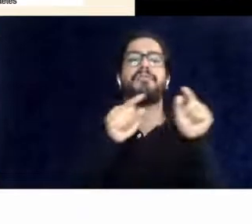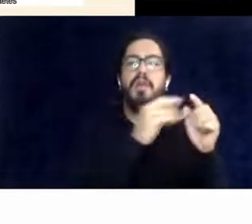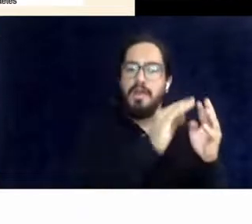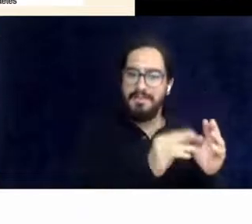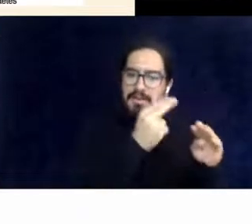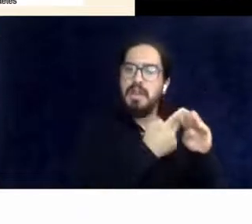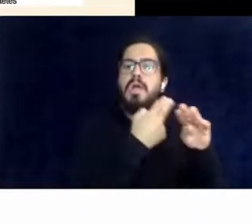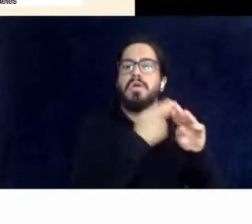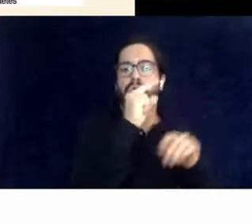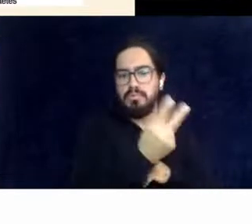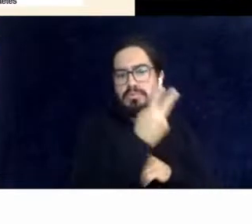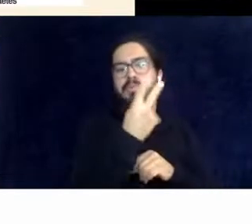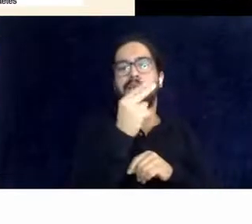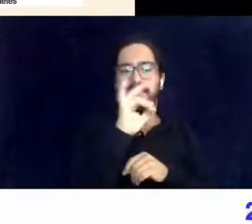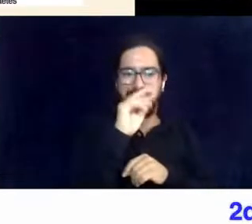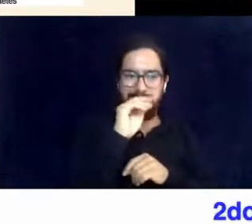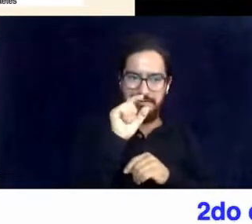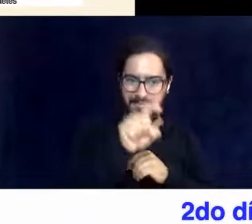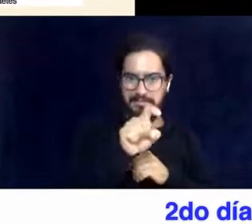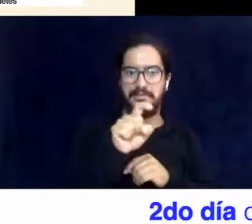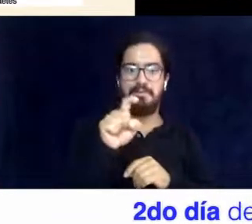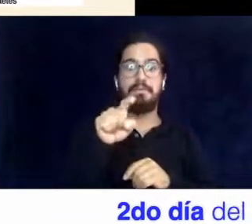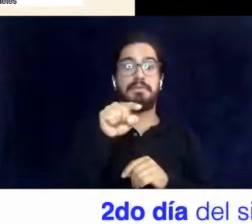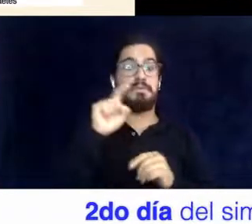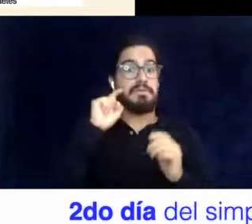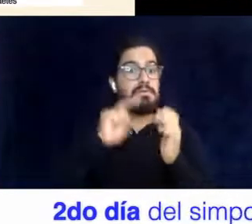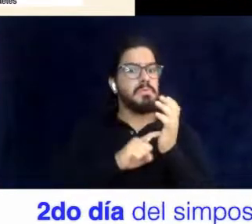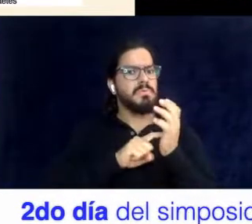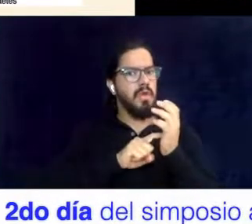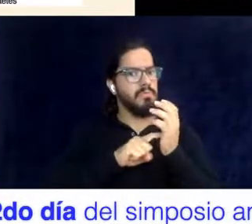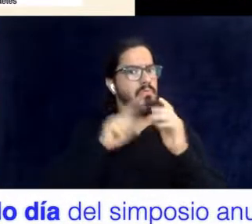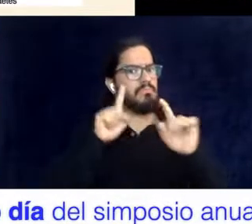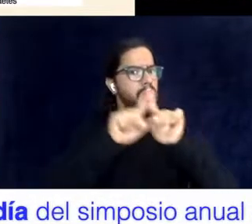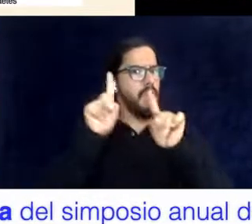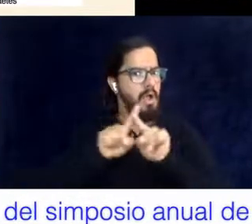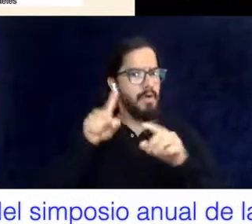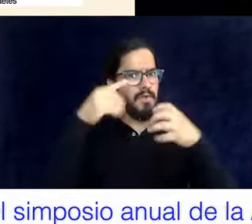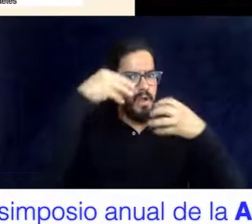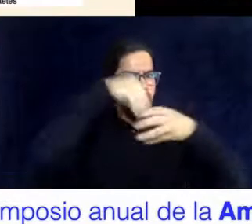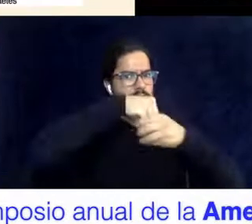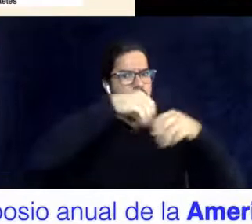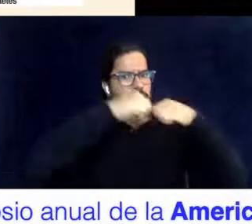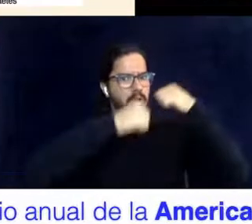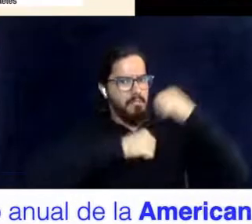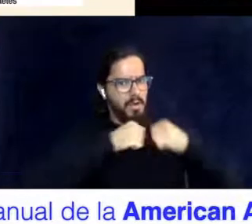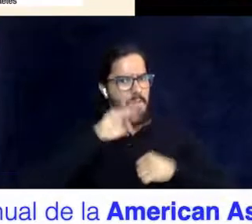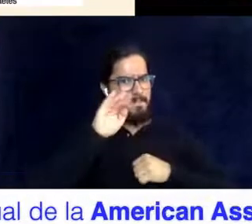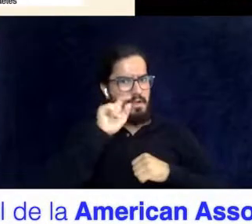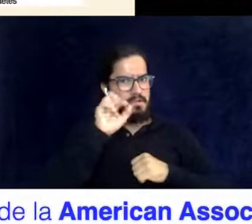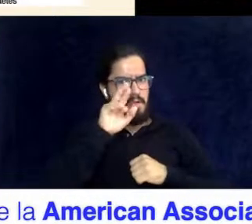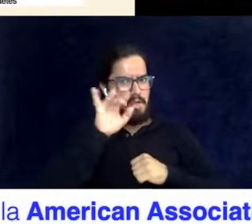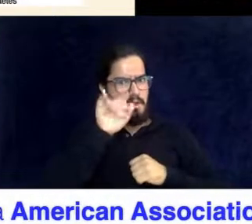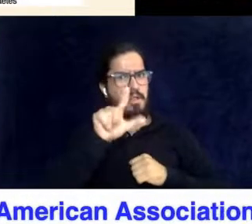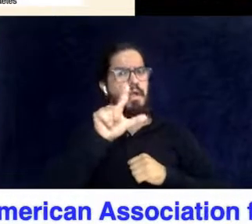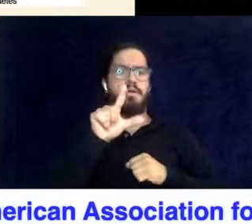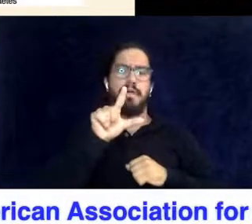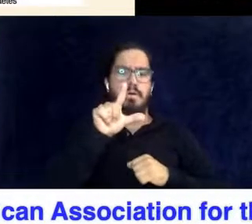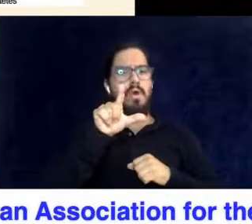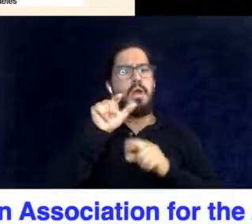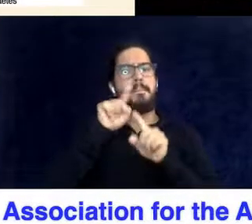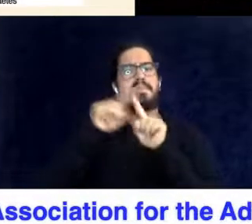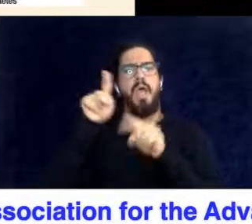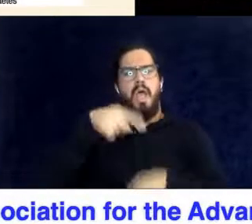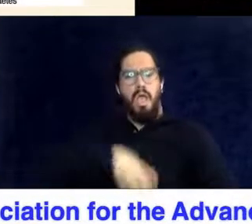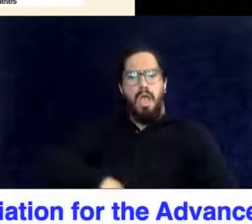observe significant differences in the bacterial community diversity of rumen samples, but not on hindguts. On the other hand, we observed